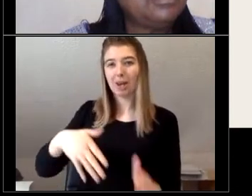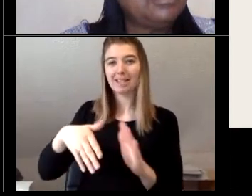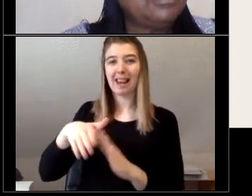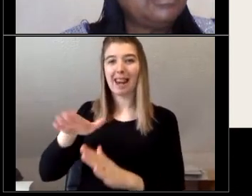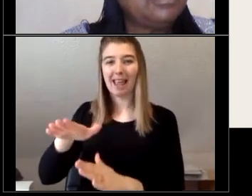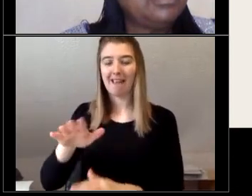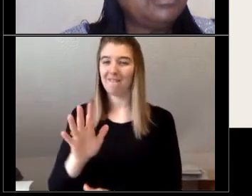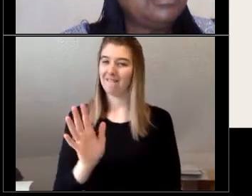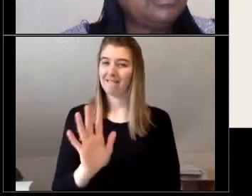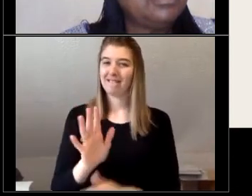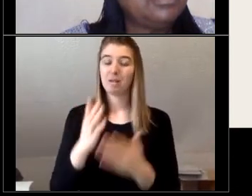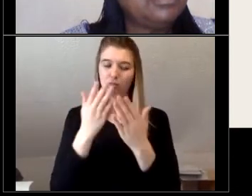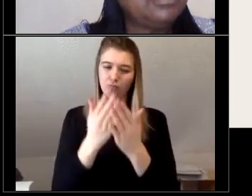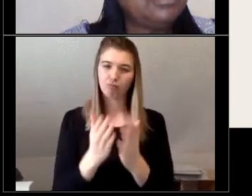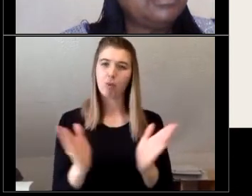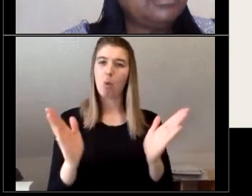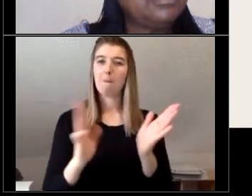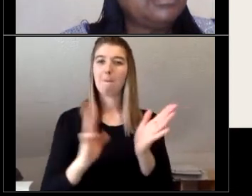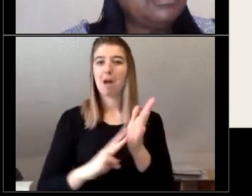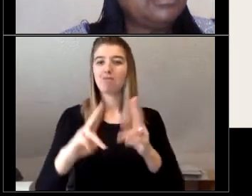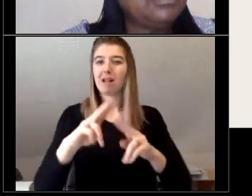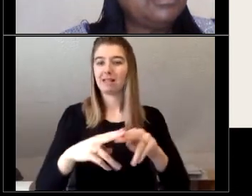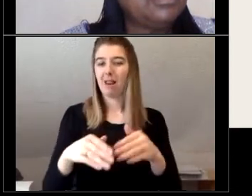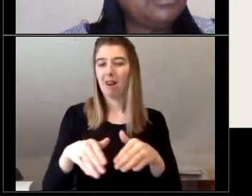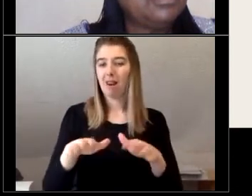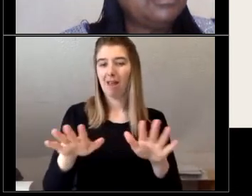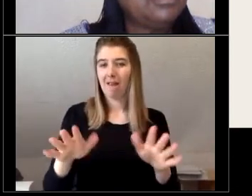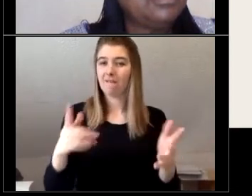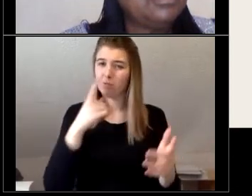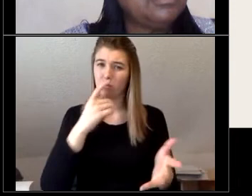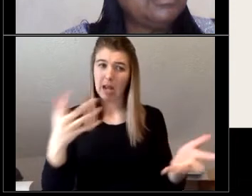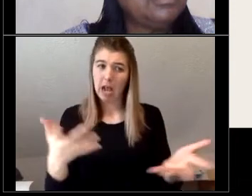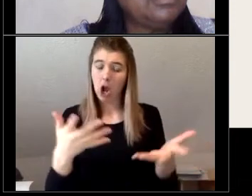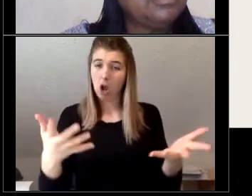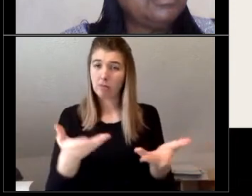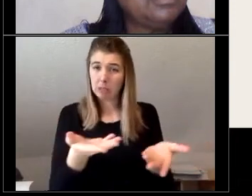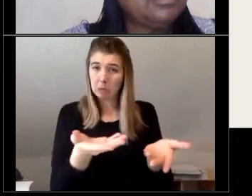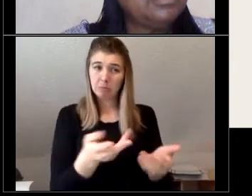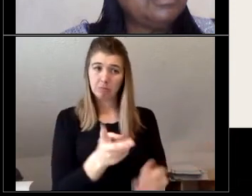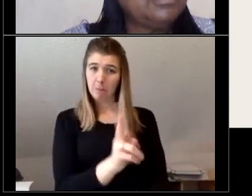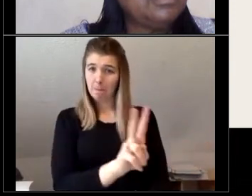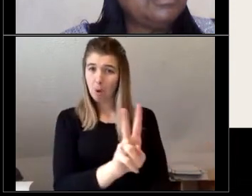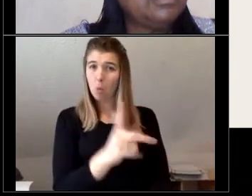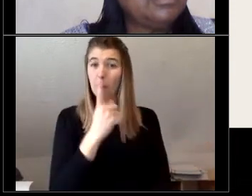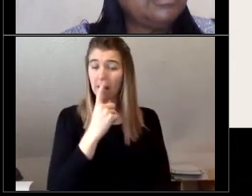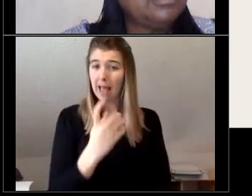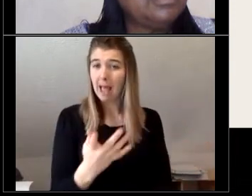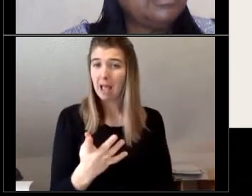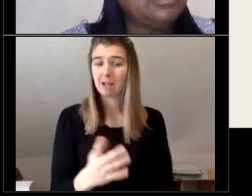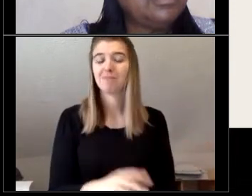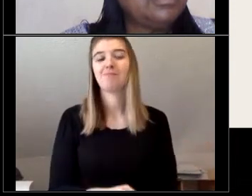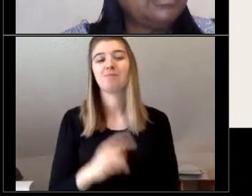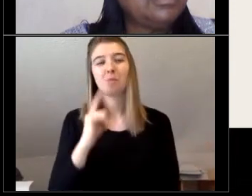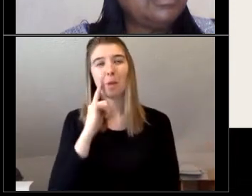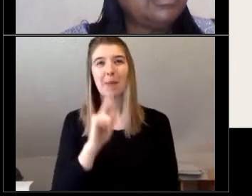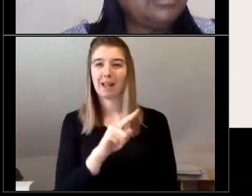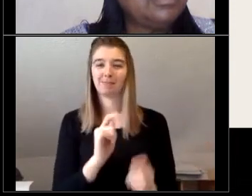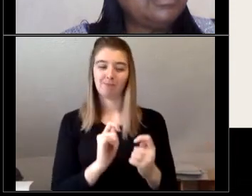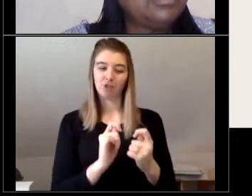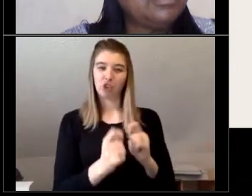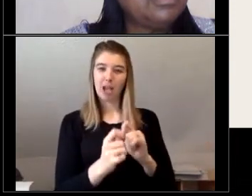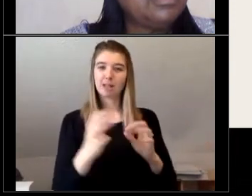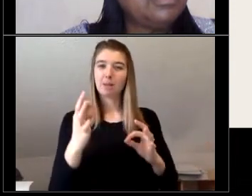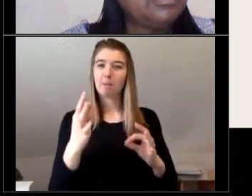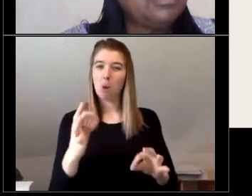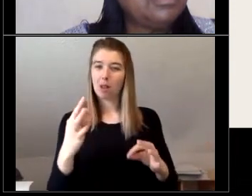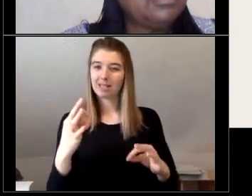broadly in that sense is important. And then I think having those policies in place to